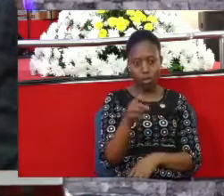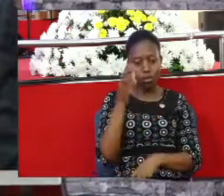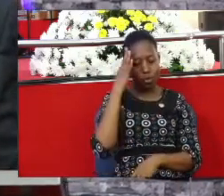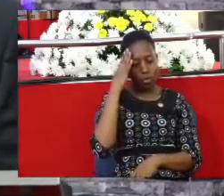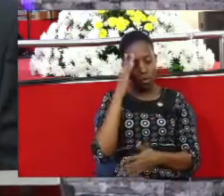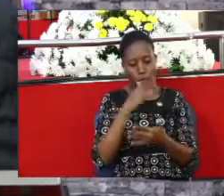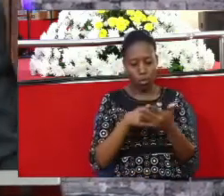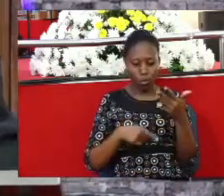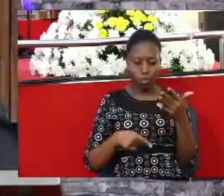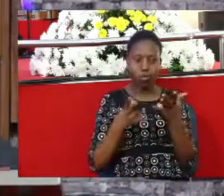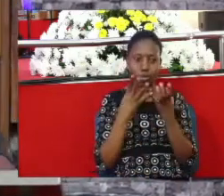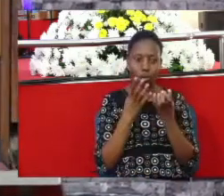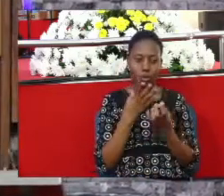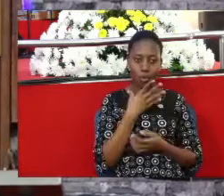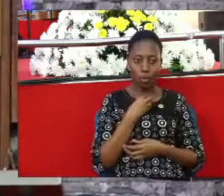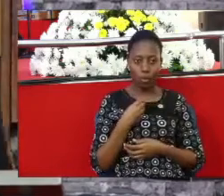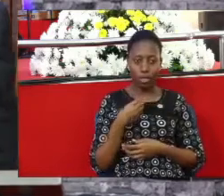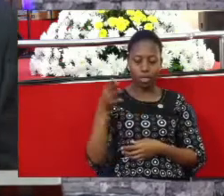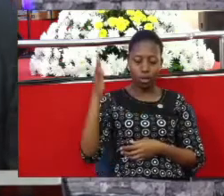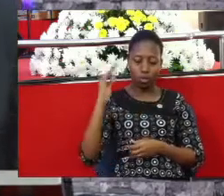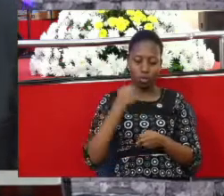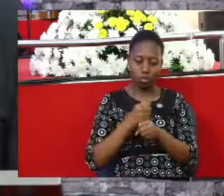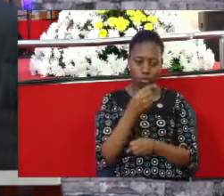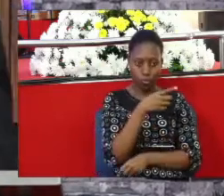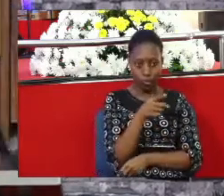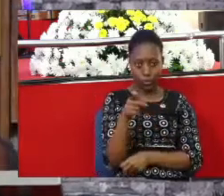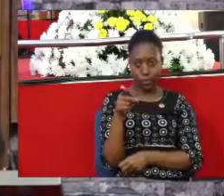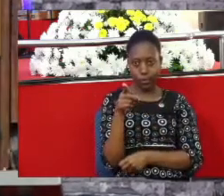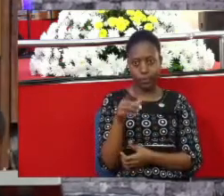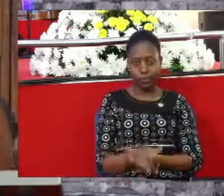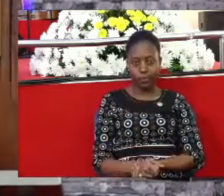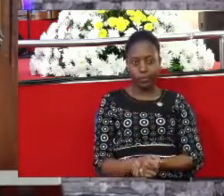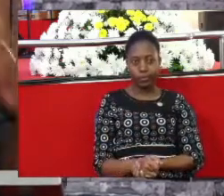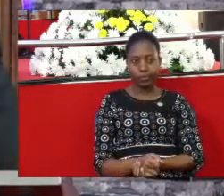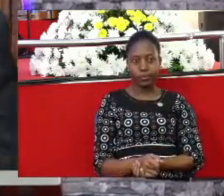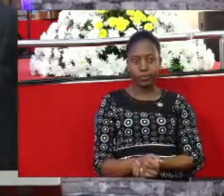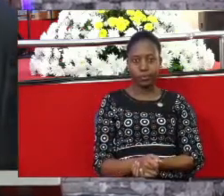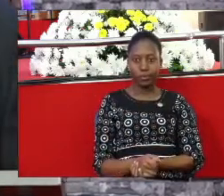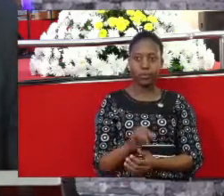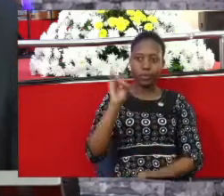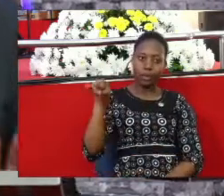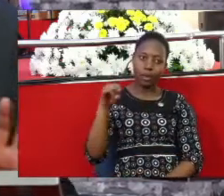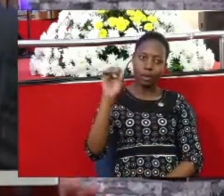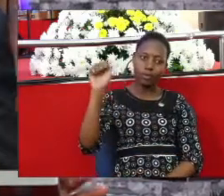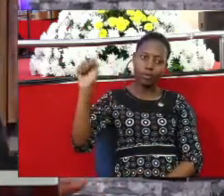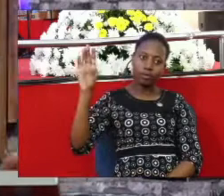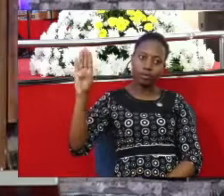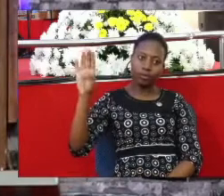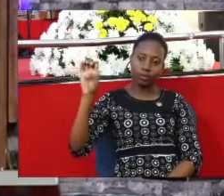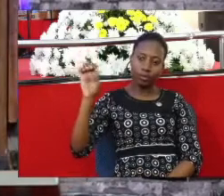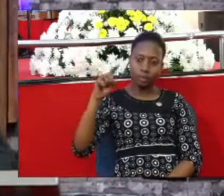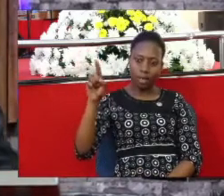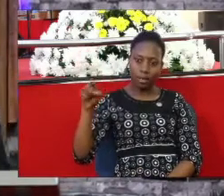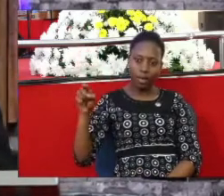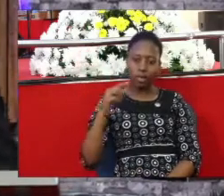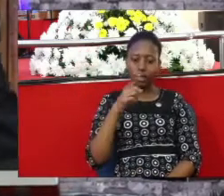Tell him. Tell him. So what he was telling God is this: God, mimi, aibu